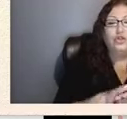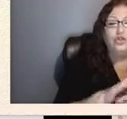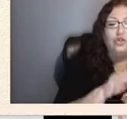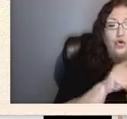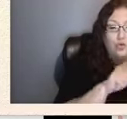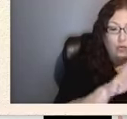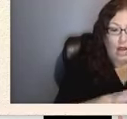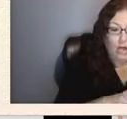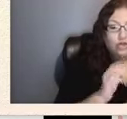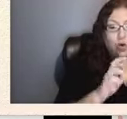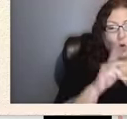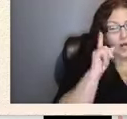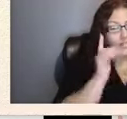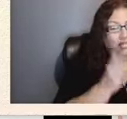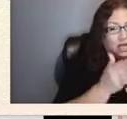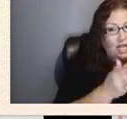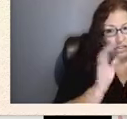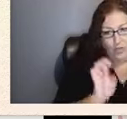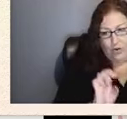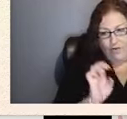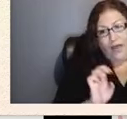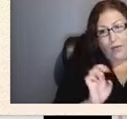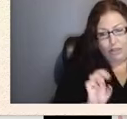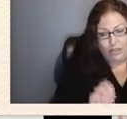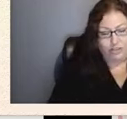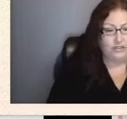or psychological evaluations.